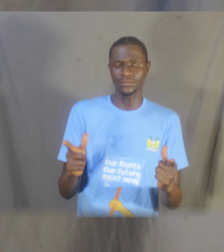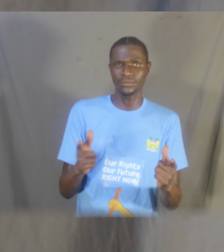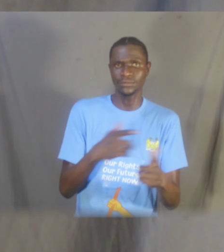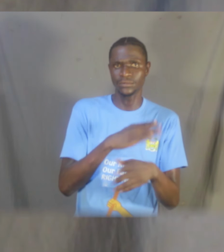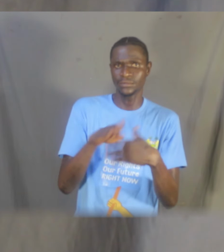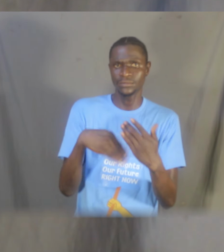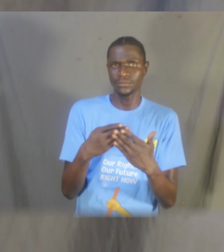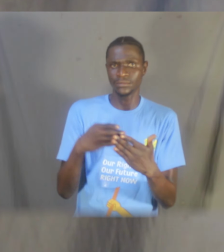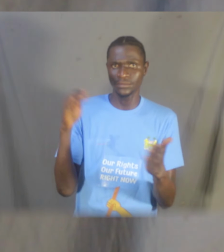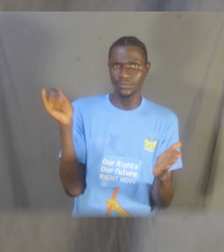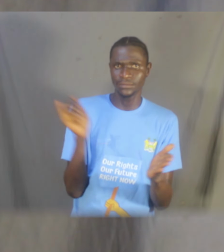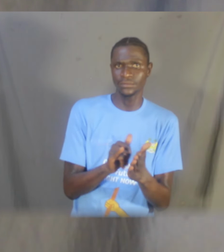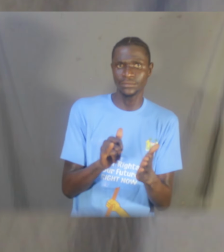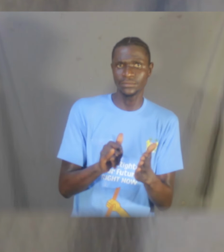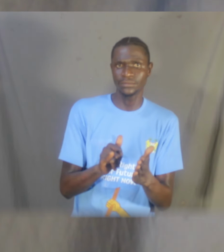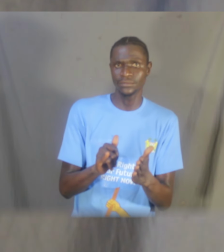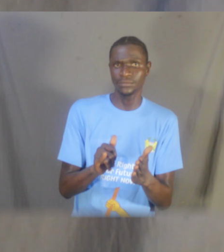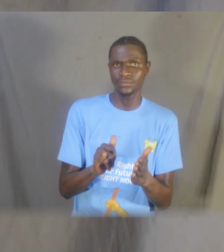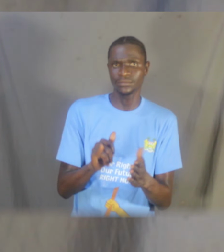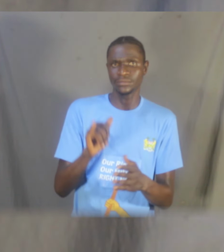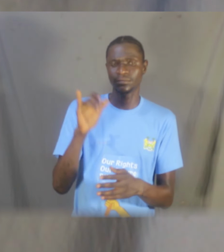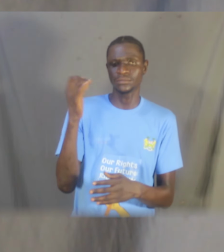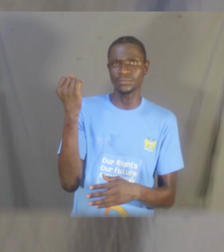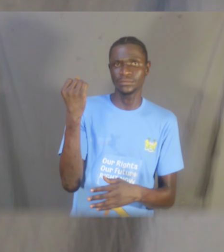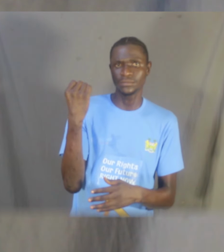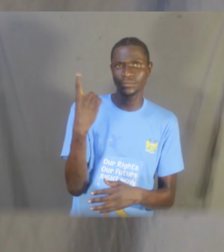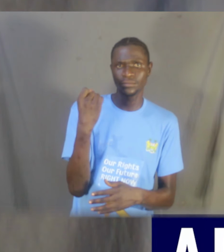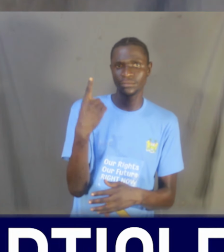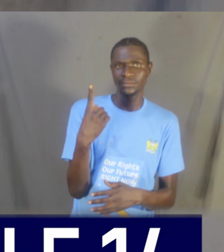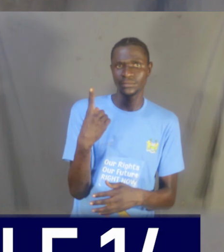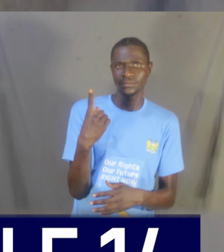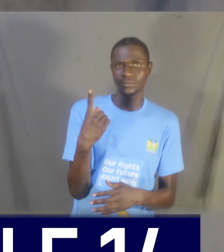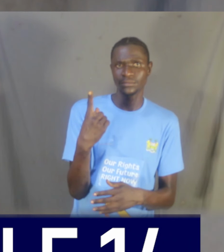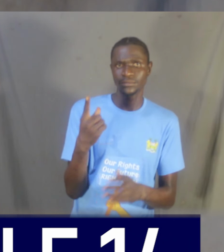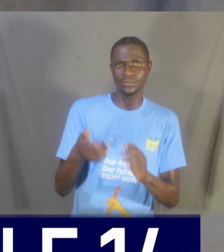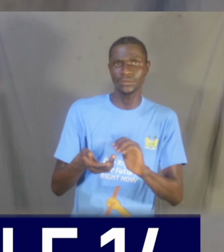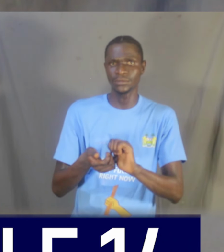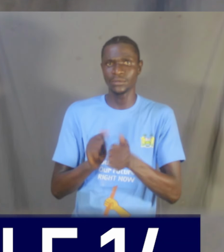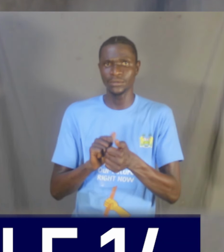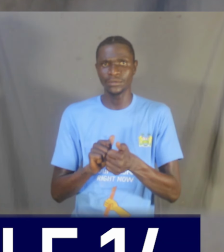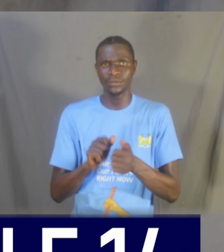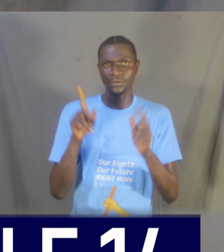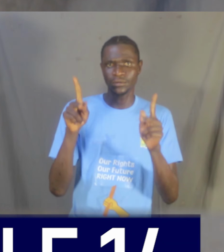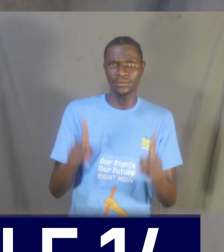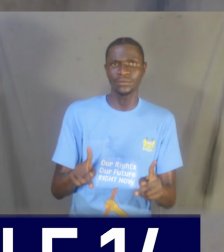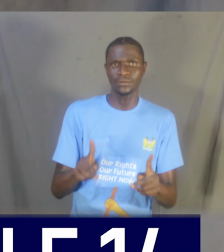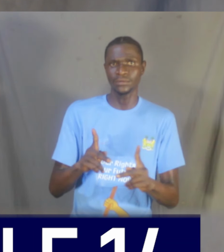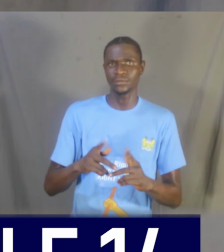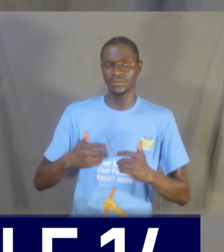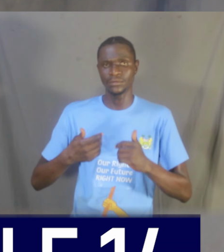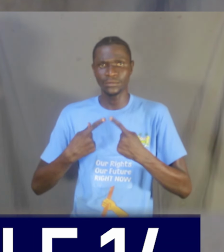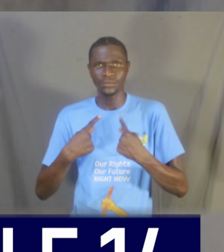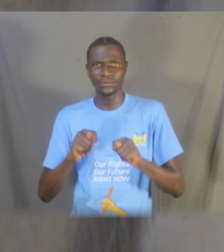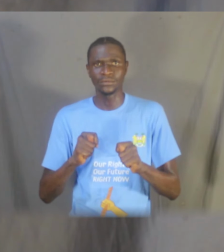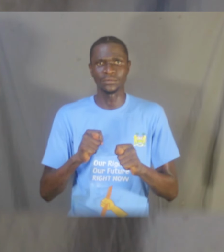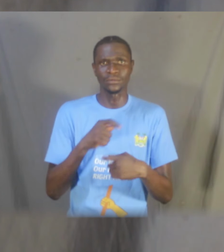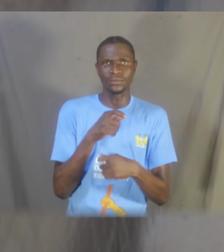with disabilities, including accommodation in legal settings. Article 14. Liberty and